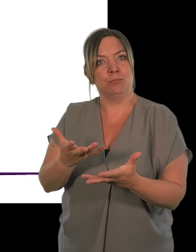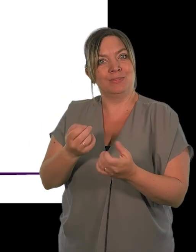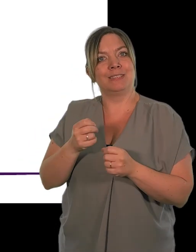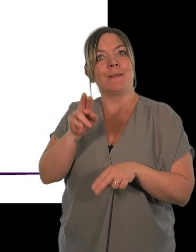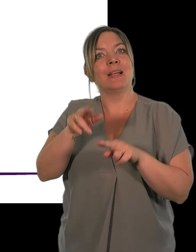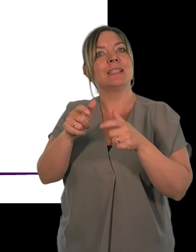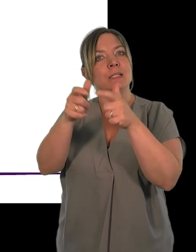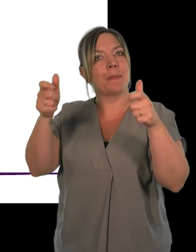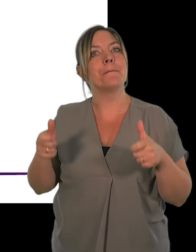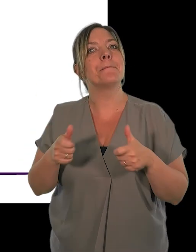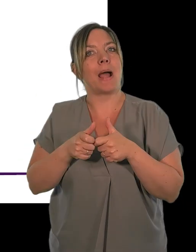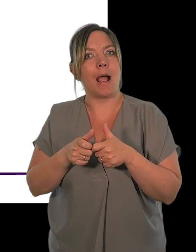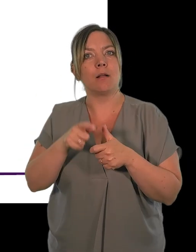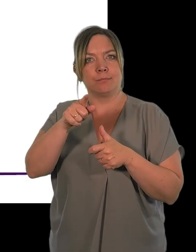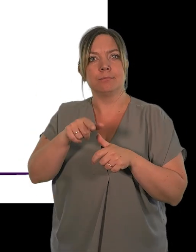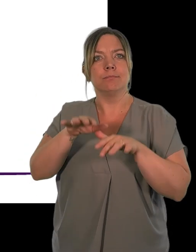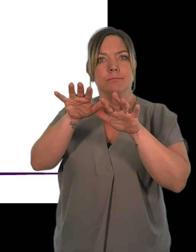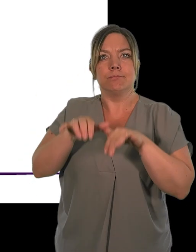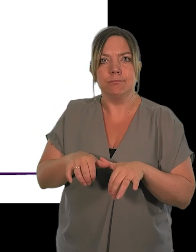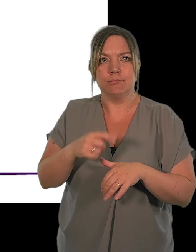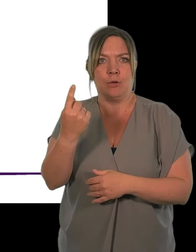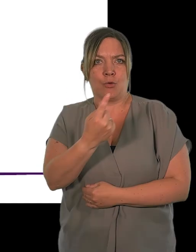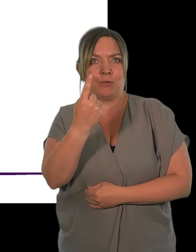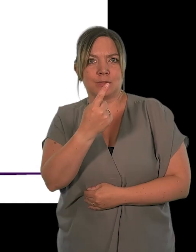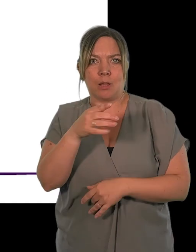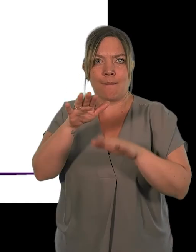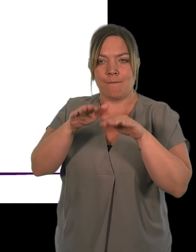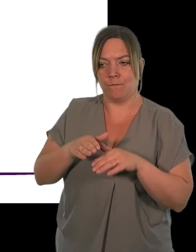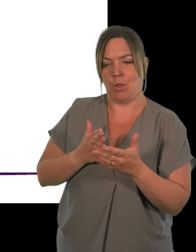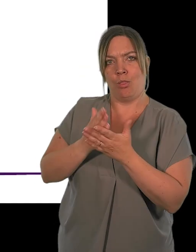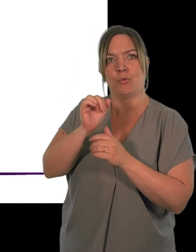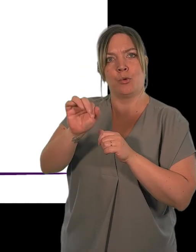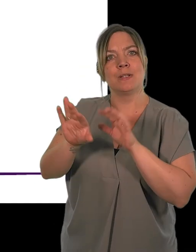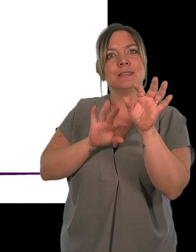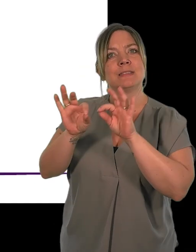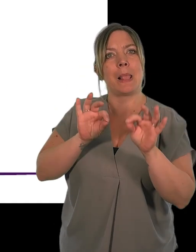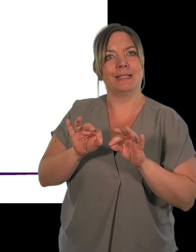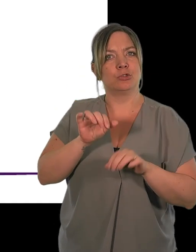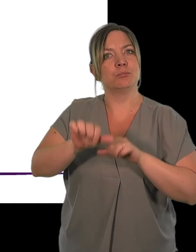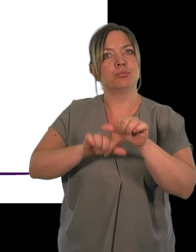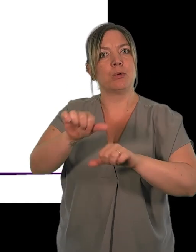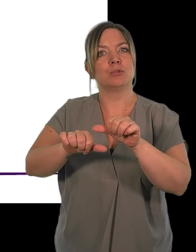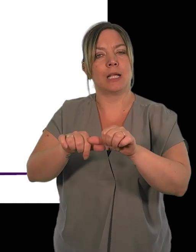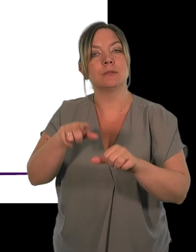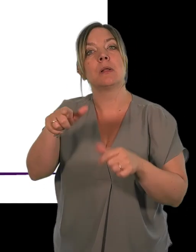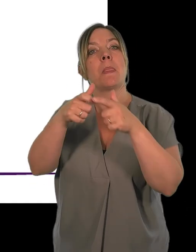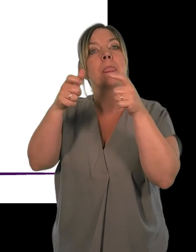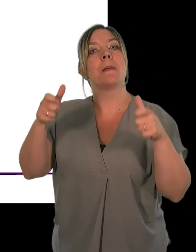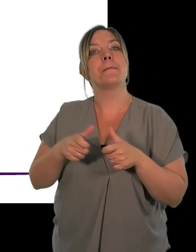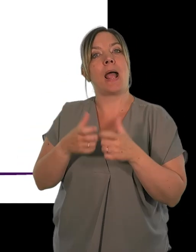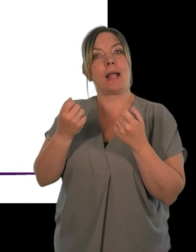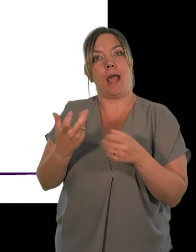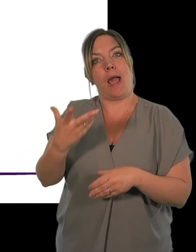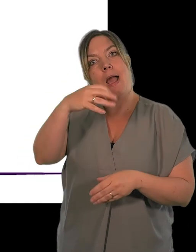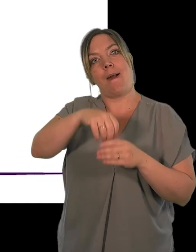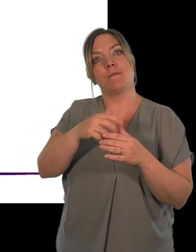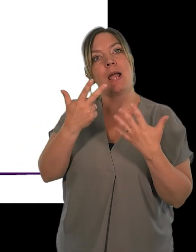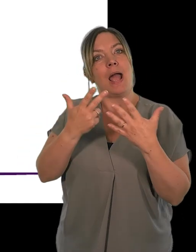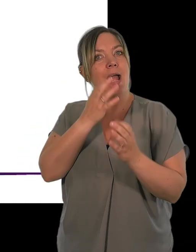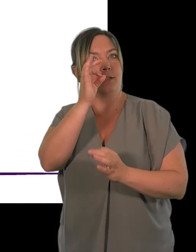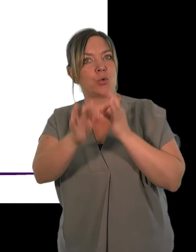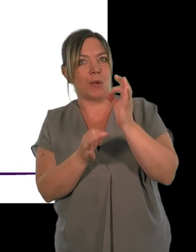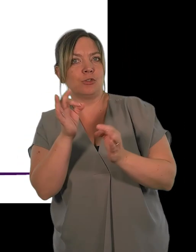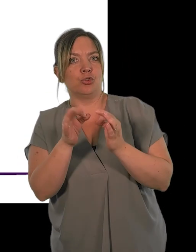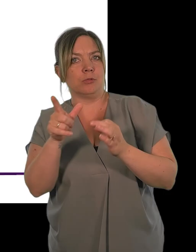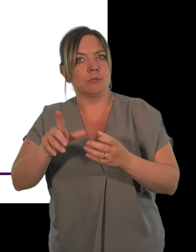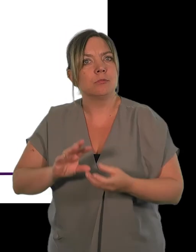first stage of the selection process. The pack contains 8 questions which have been designed so that you